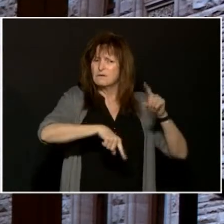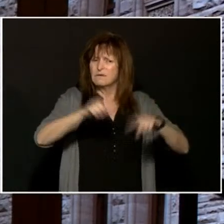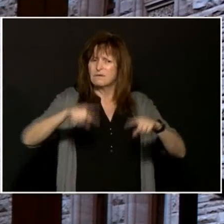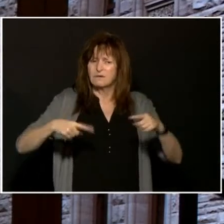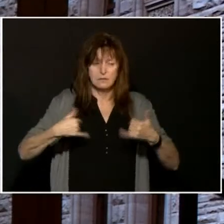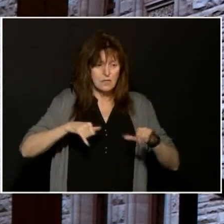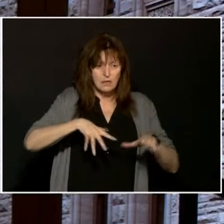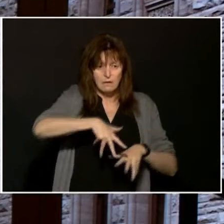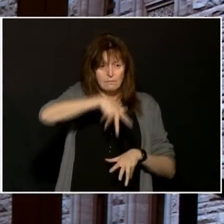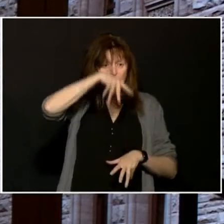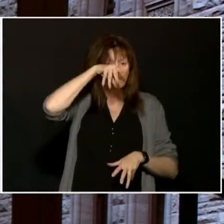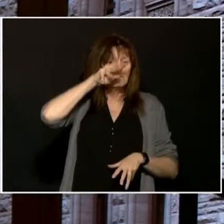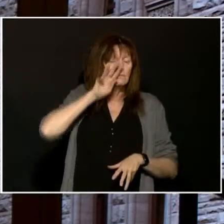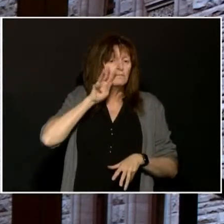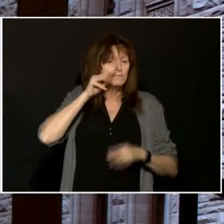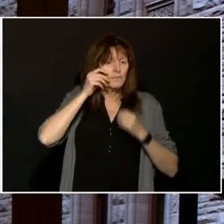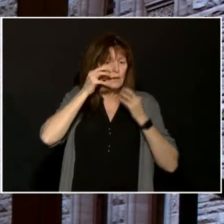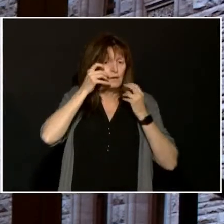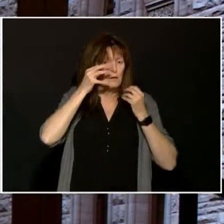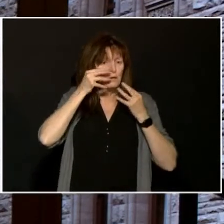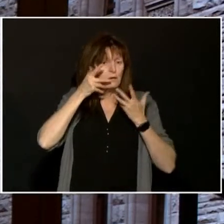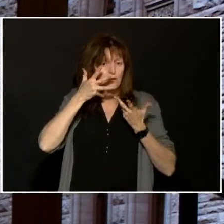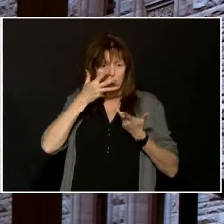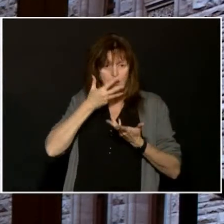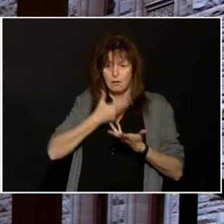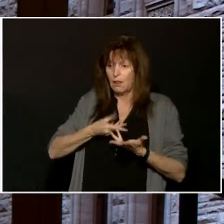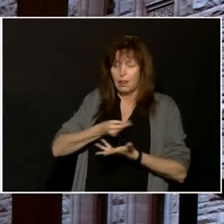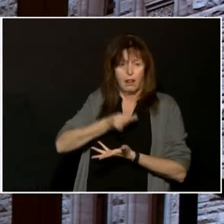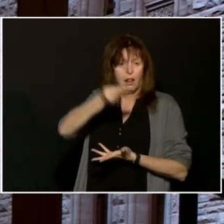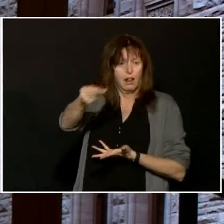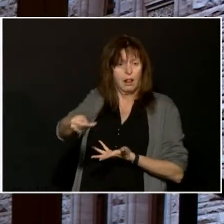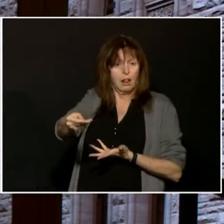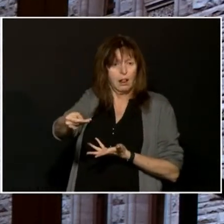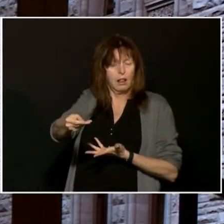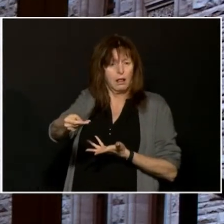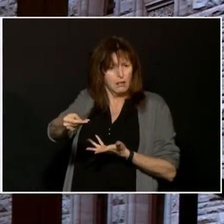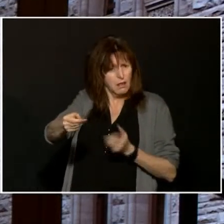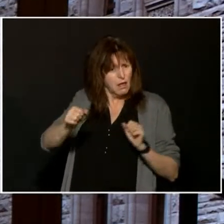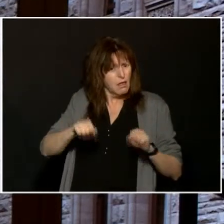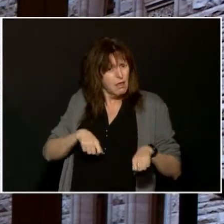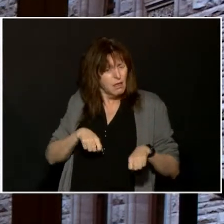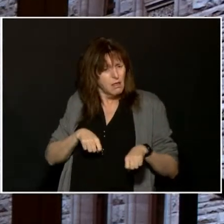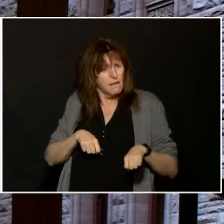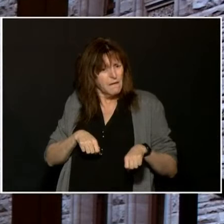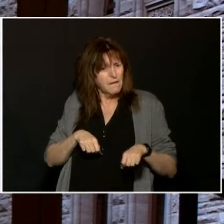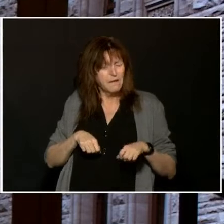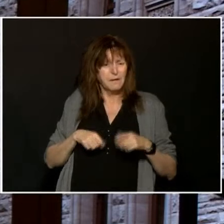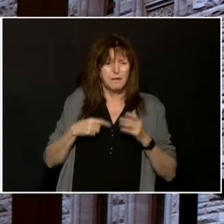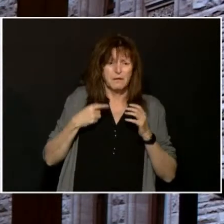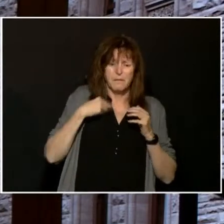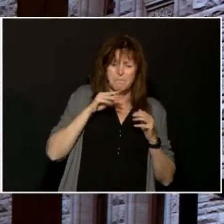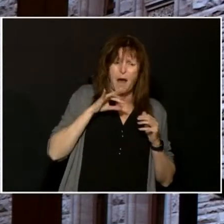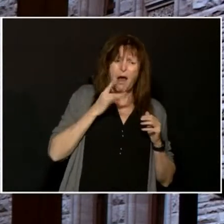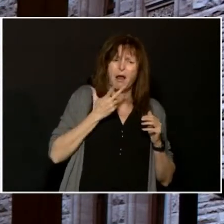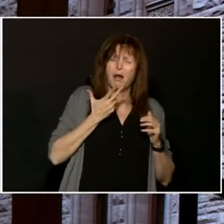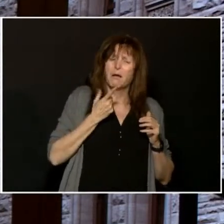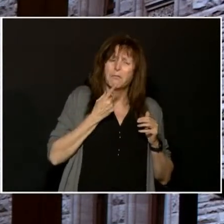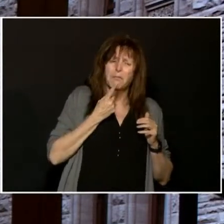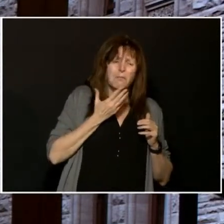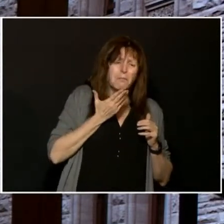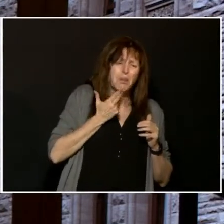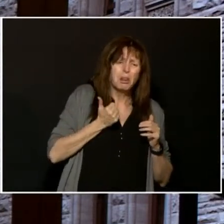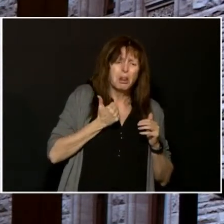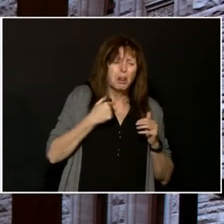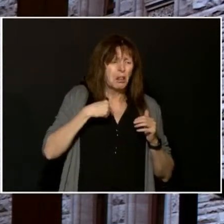extent. And we're still trying to understand that fully. And some may have even some mild symptoms. As we talked about, they're presenting sometimes to the hospitals with more